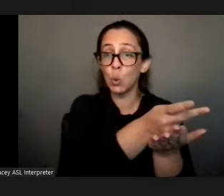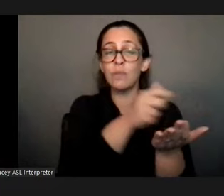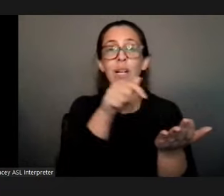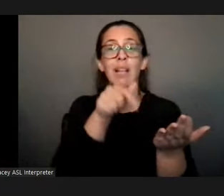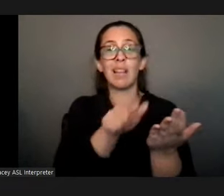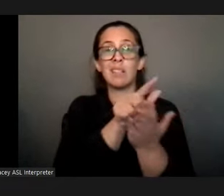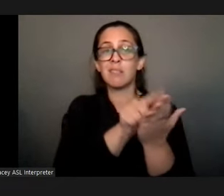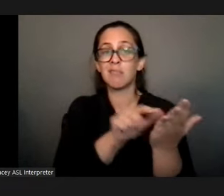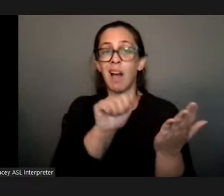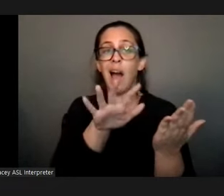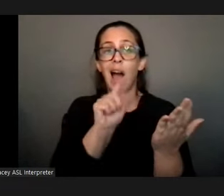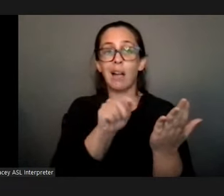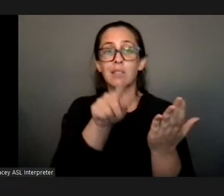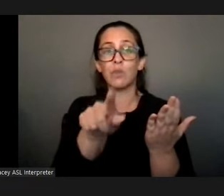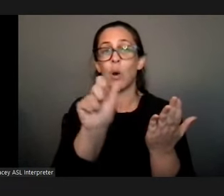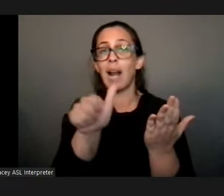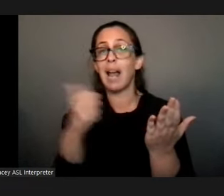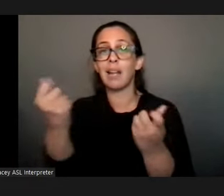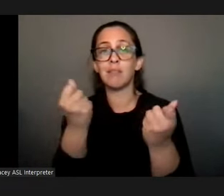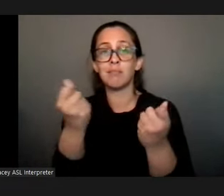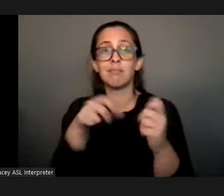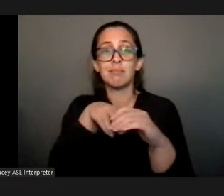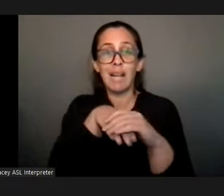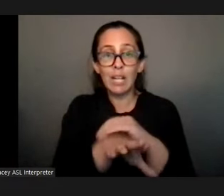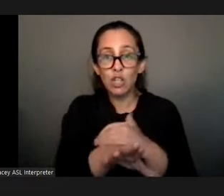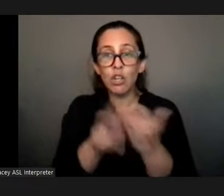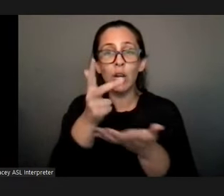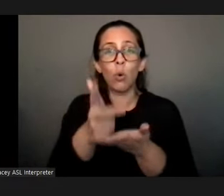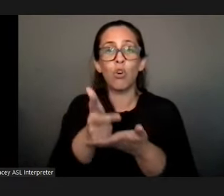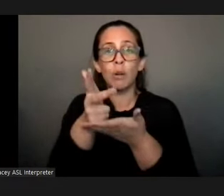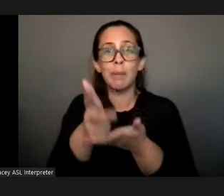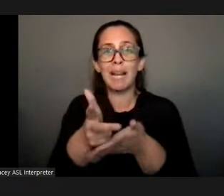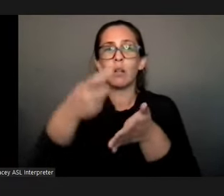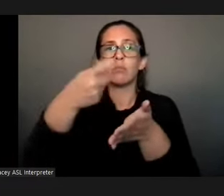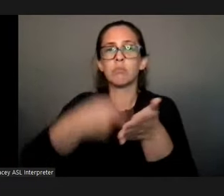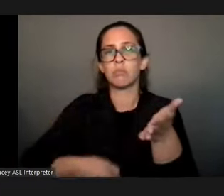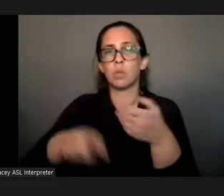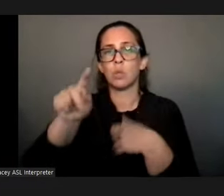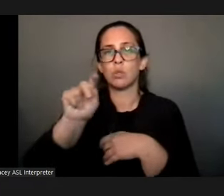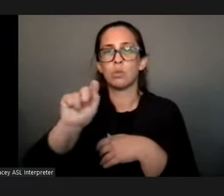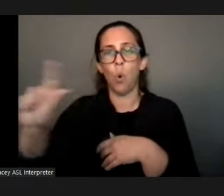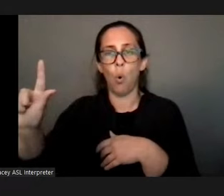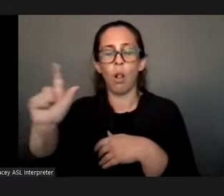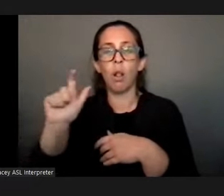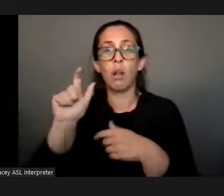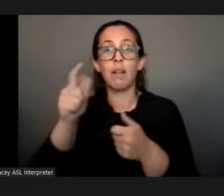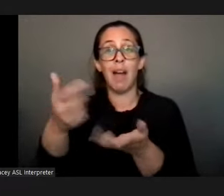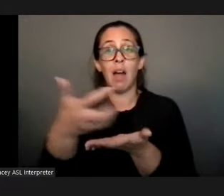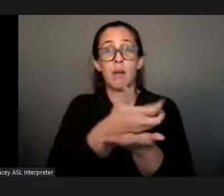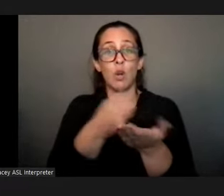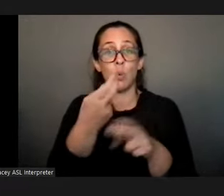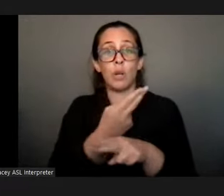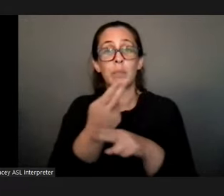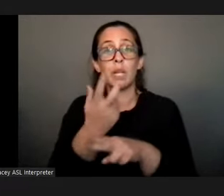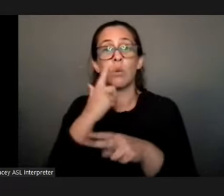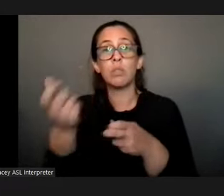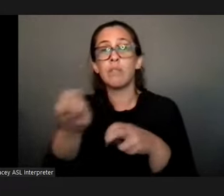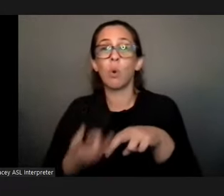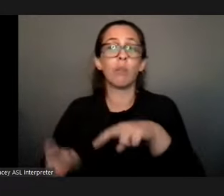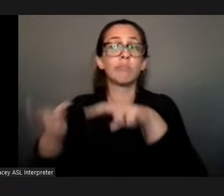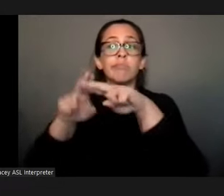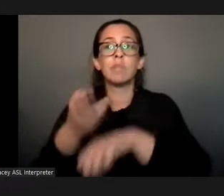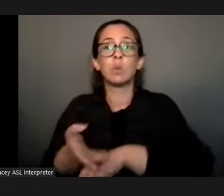would entail vehicles entering or remaining in the Manhattan Central Business District be tolled. Net revenues would be used for public transportation capital